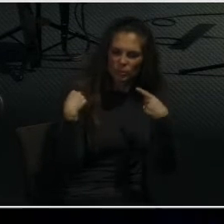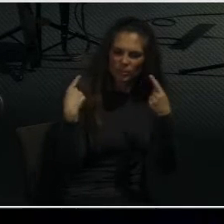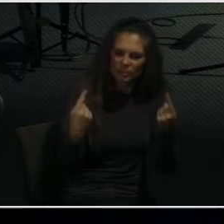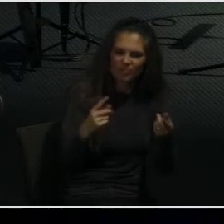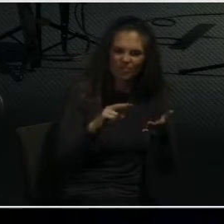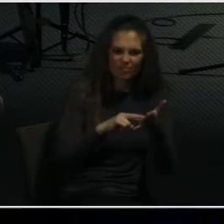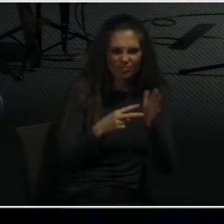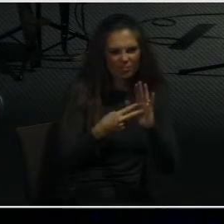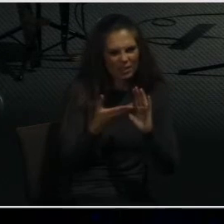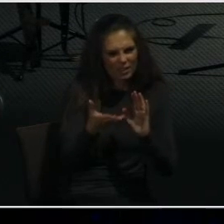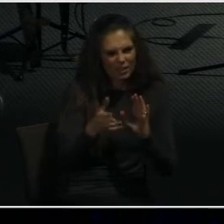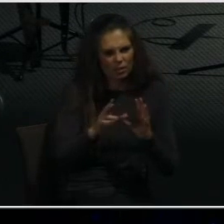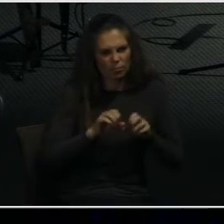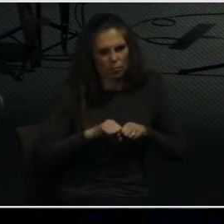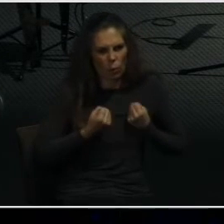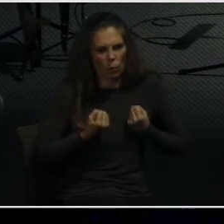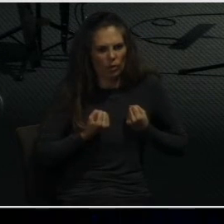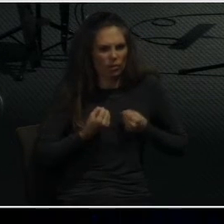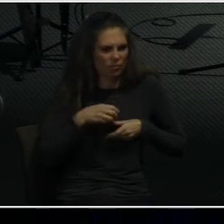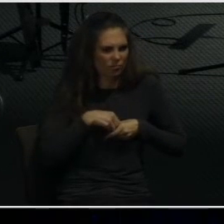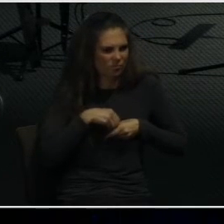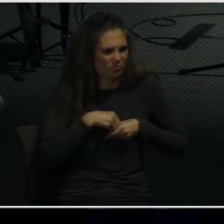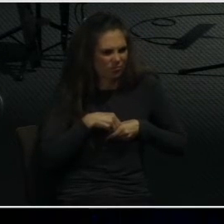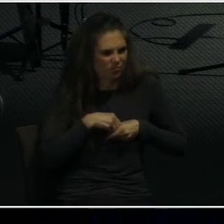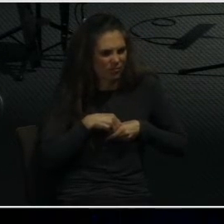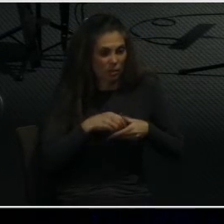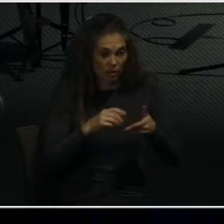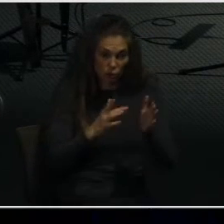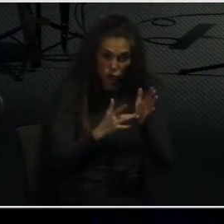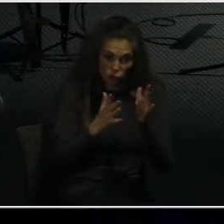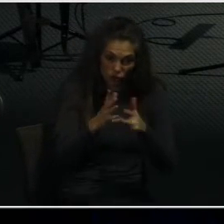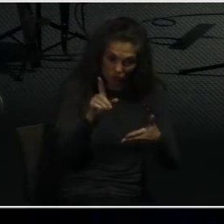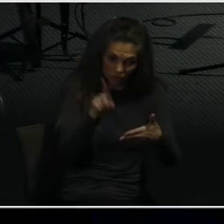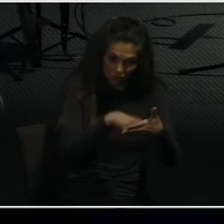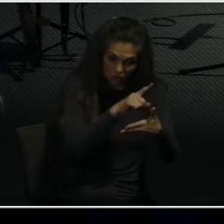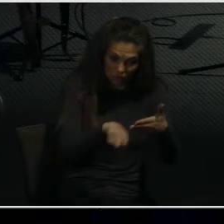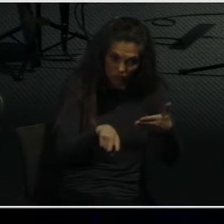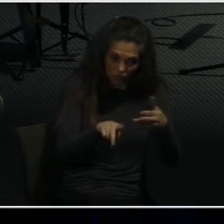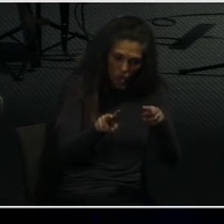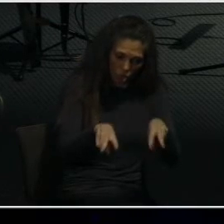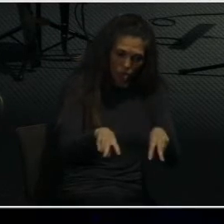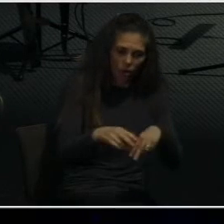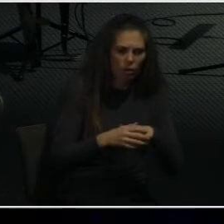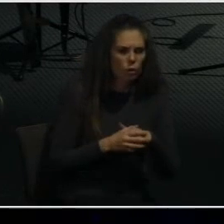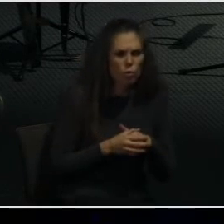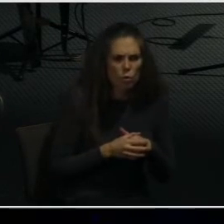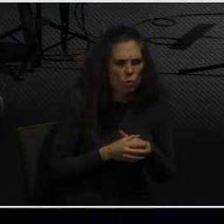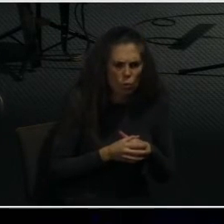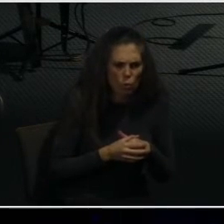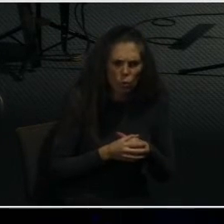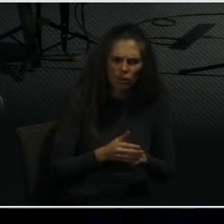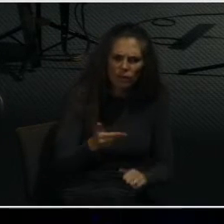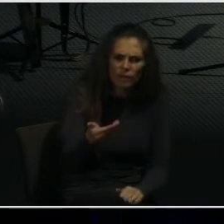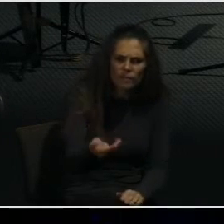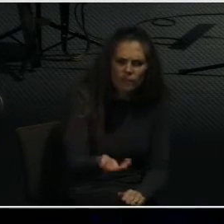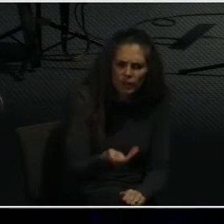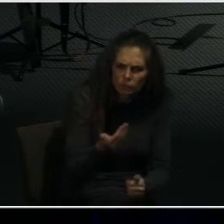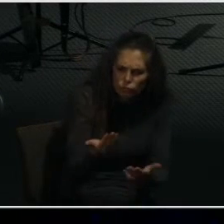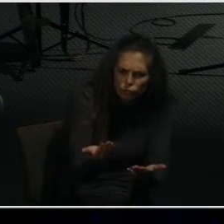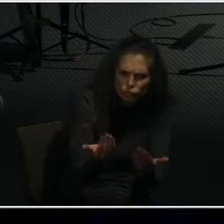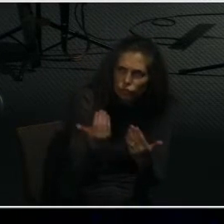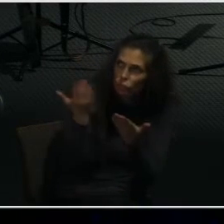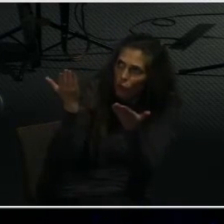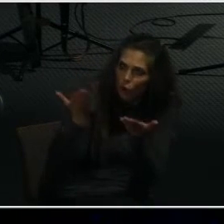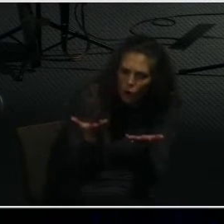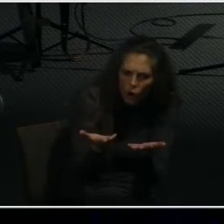Yet he doesn't condemn her. He invites her to come to receive the living water. It is through him, the Christ, the Messiah, that this